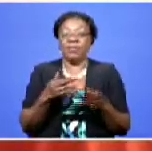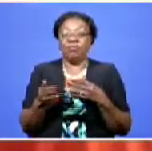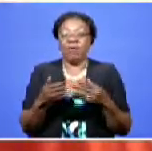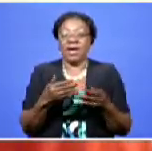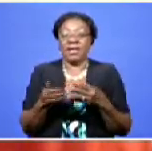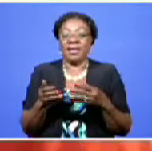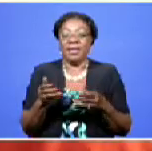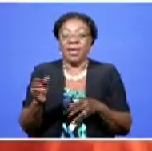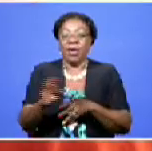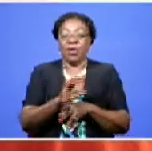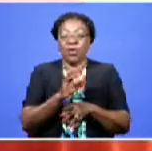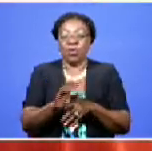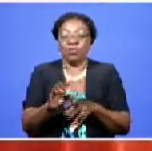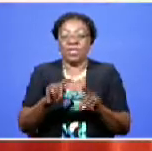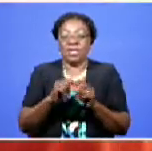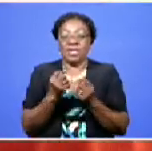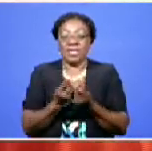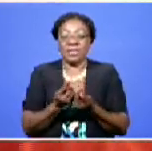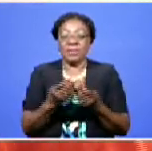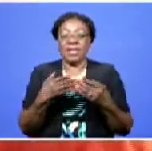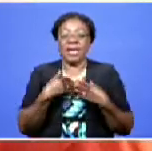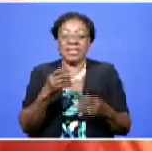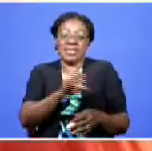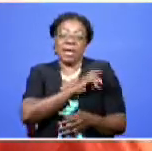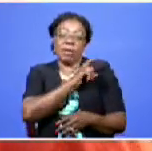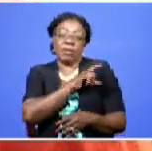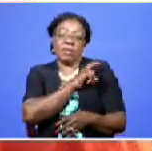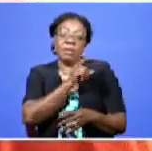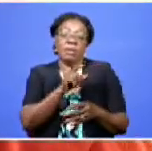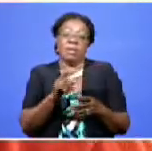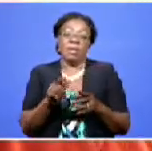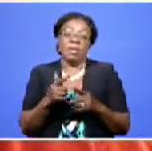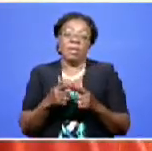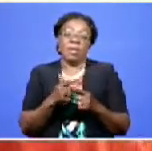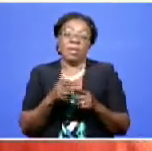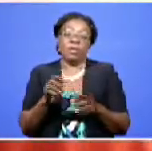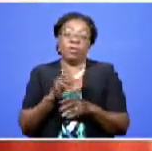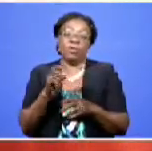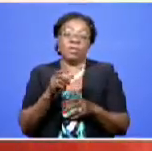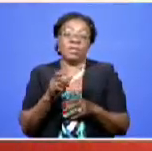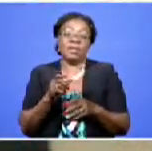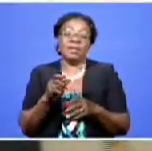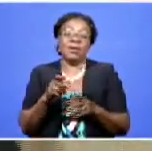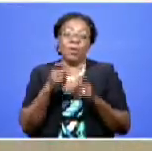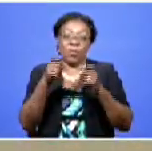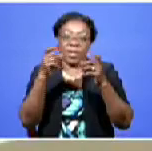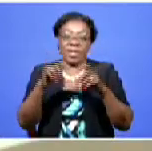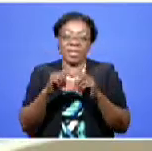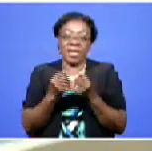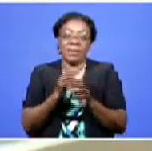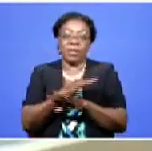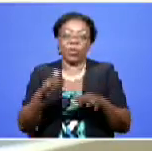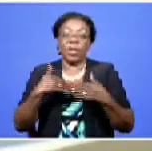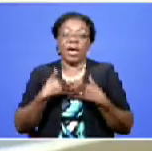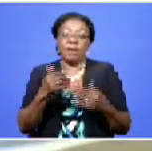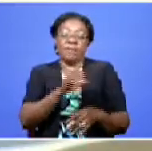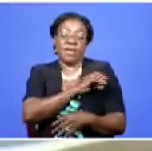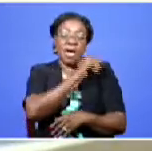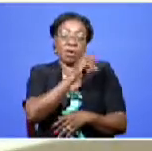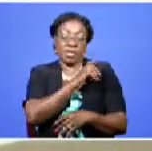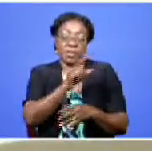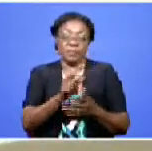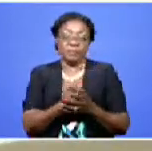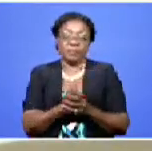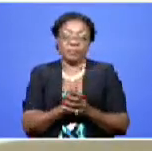I would rather coach a team that has character than the coach of a team that doesn't have character. Over the Hope Center, the Bahamas